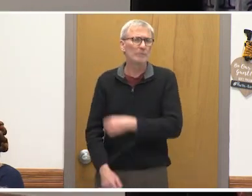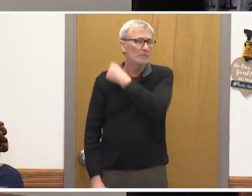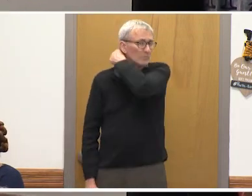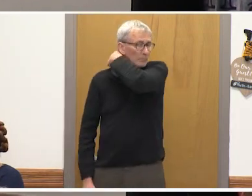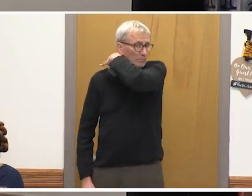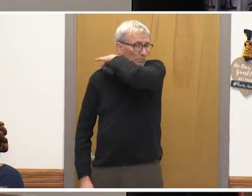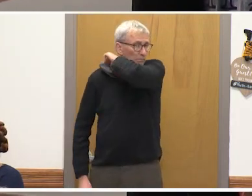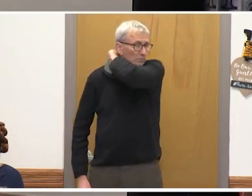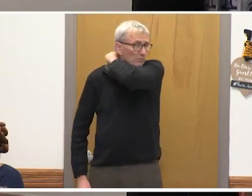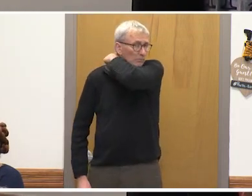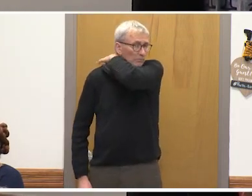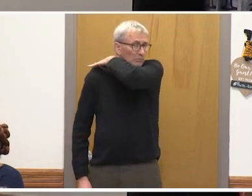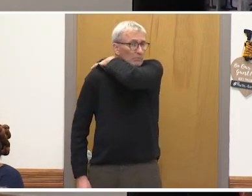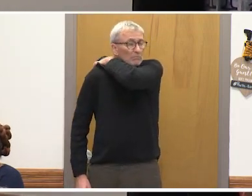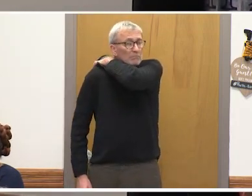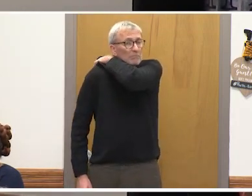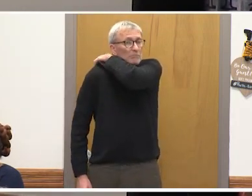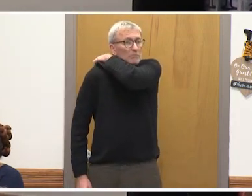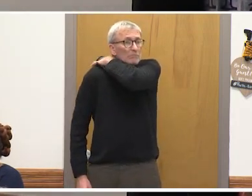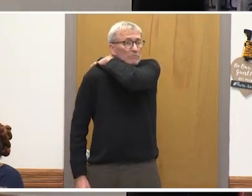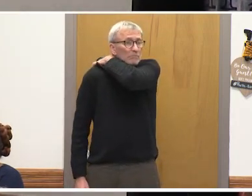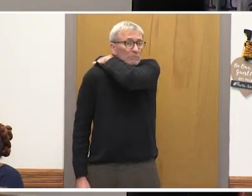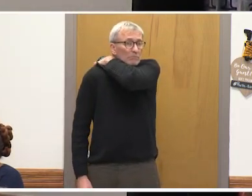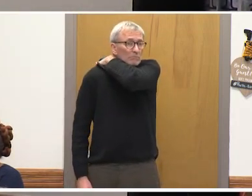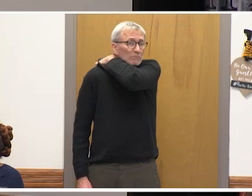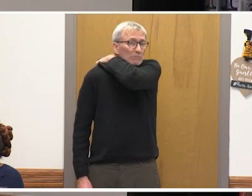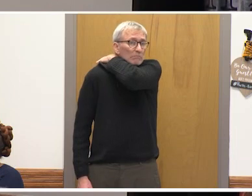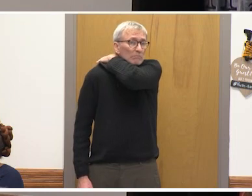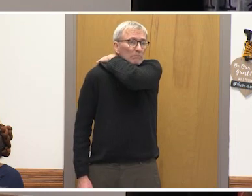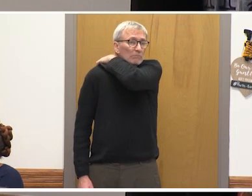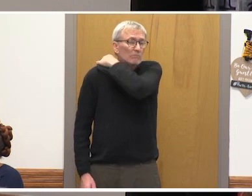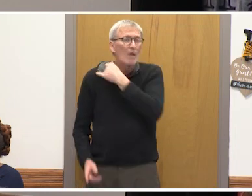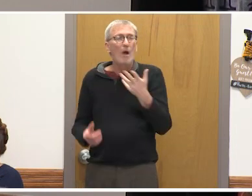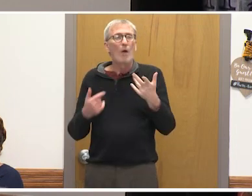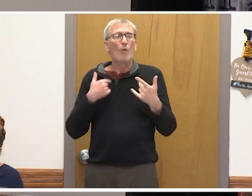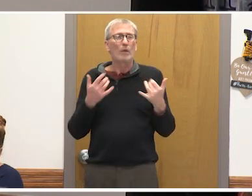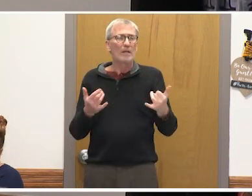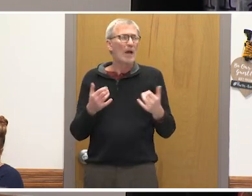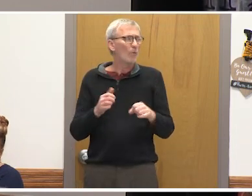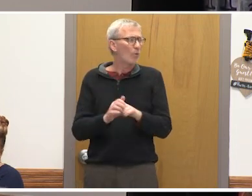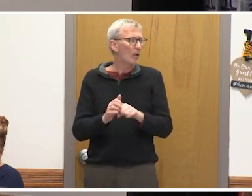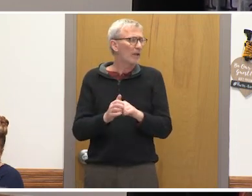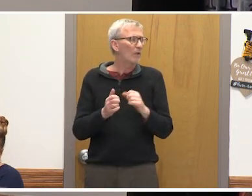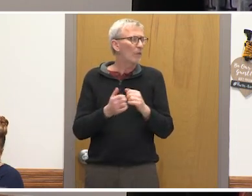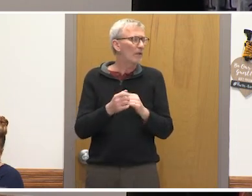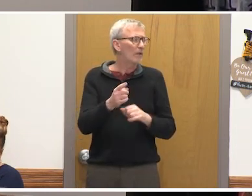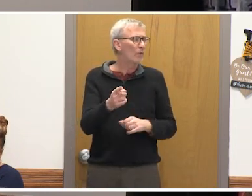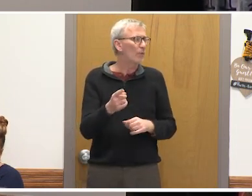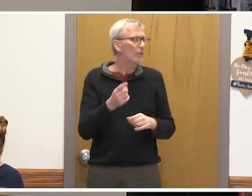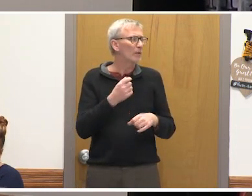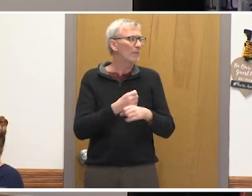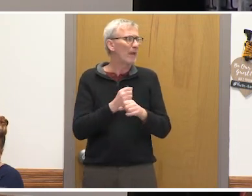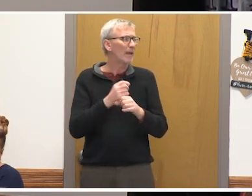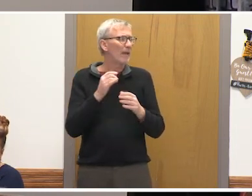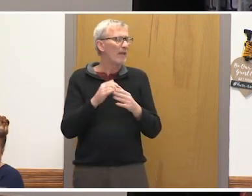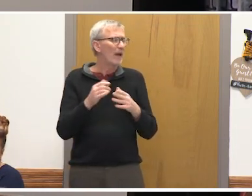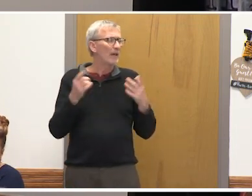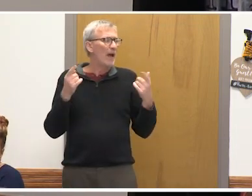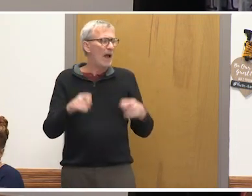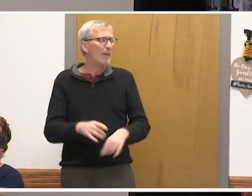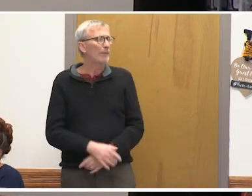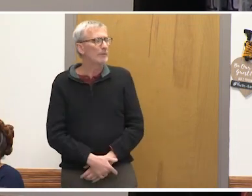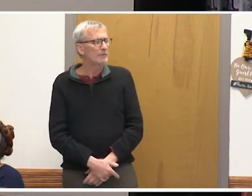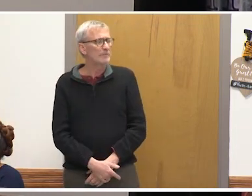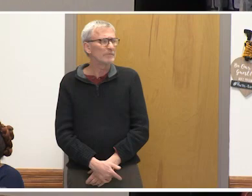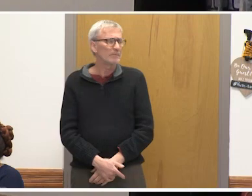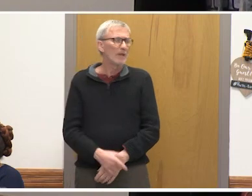best for the communities that we can. So this is, working together to make that happen. So